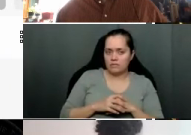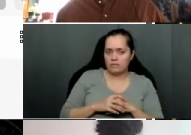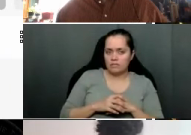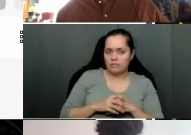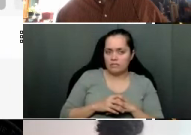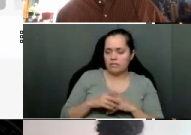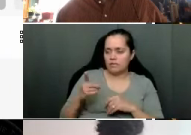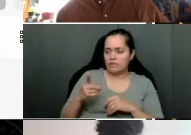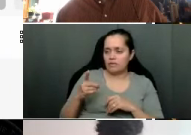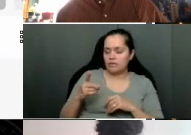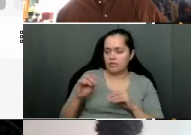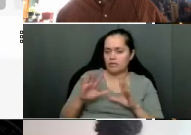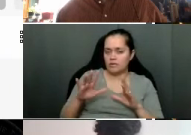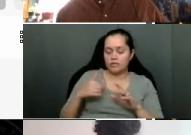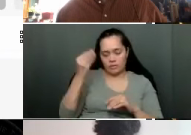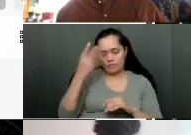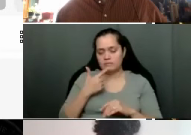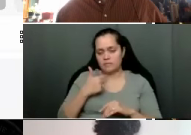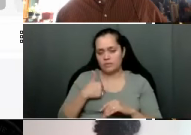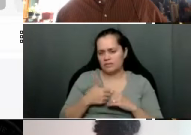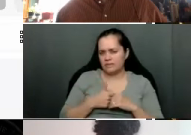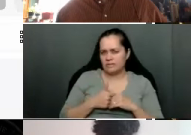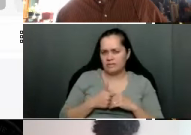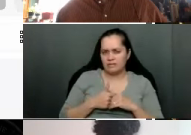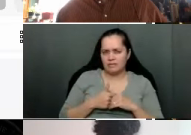You're a lifesaver. So I've been told.